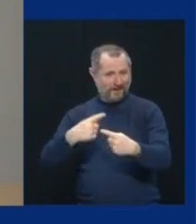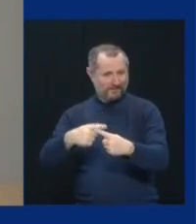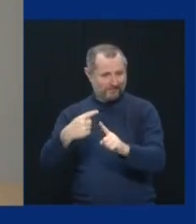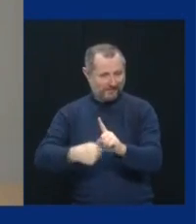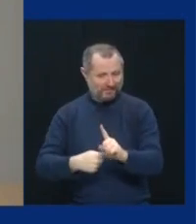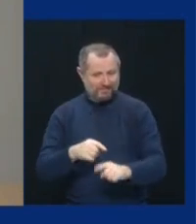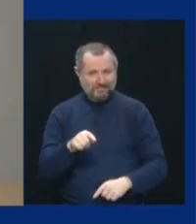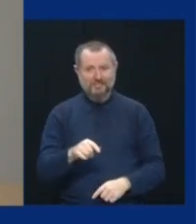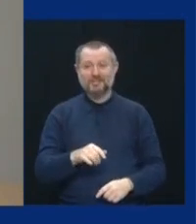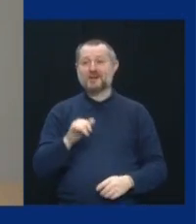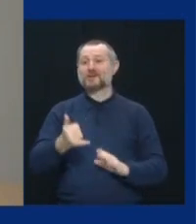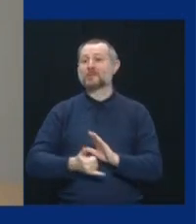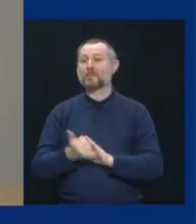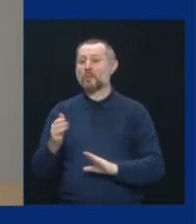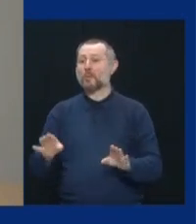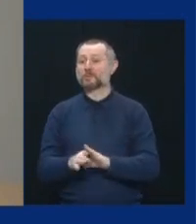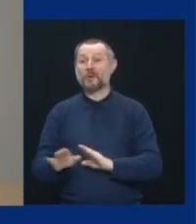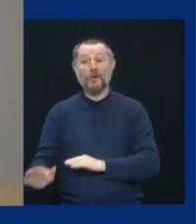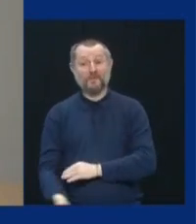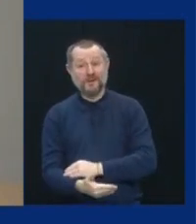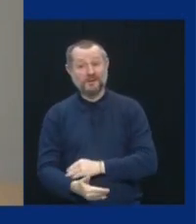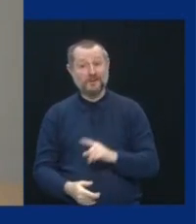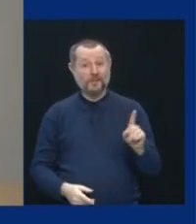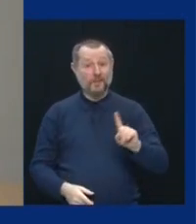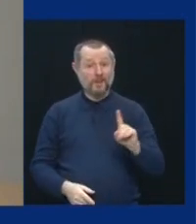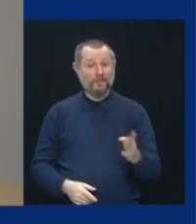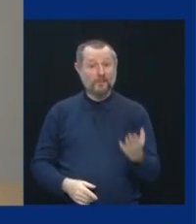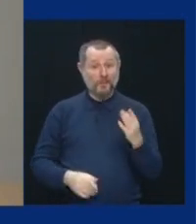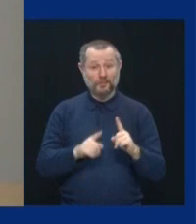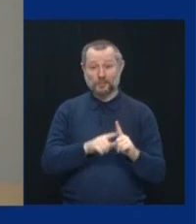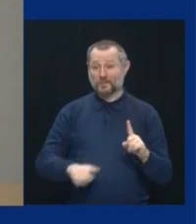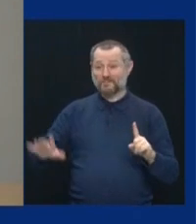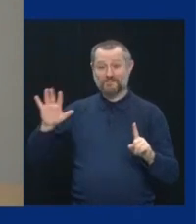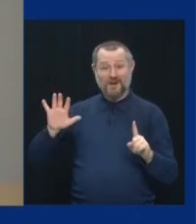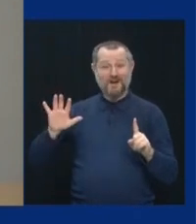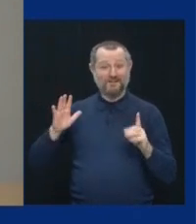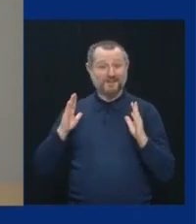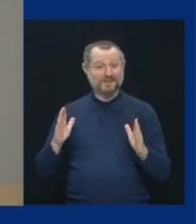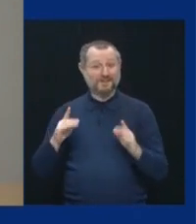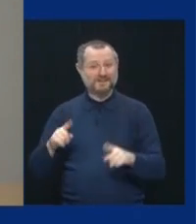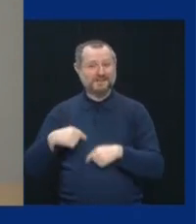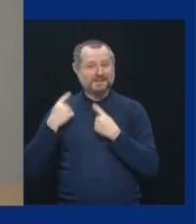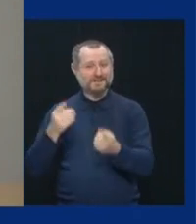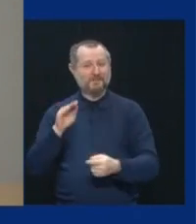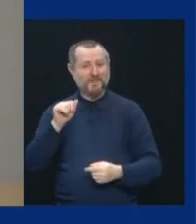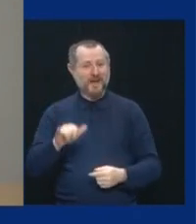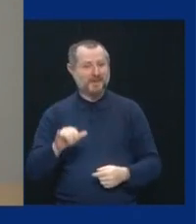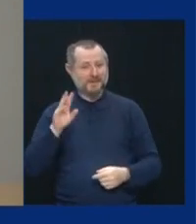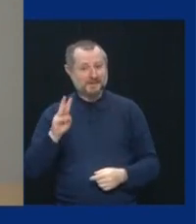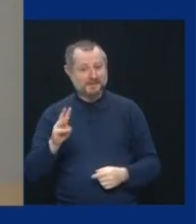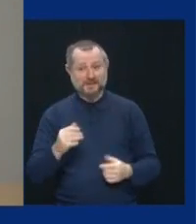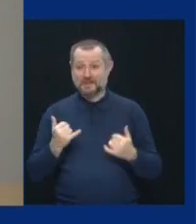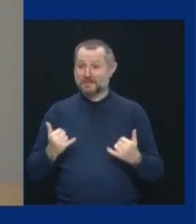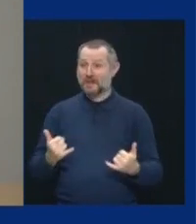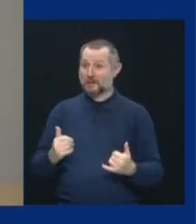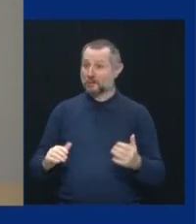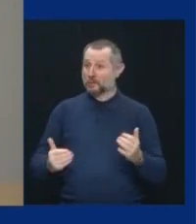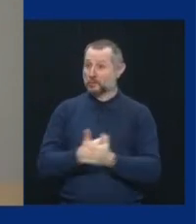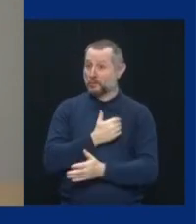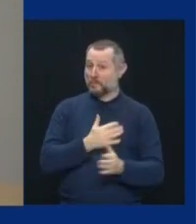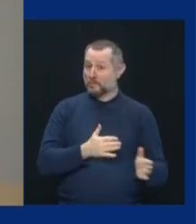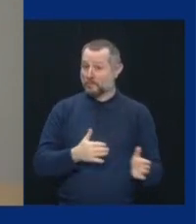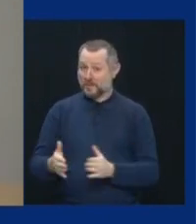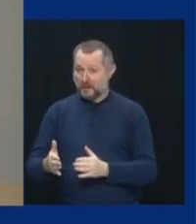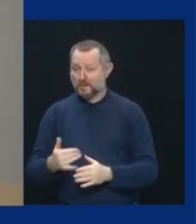have been closed overnight from 1 a.m. to 5 a.m. since May 6th. But under this plan's change, the subways will